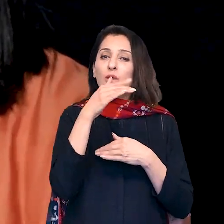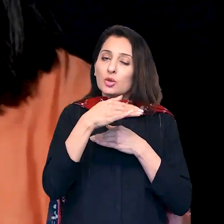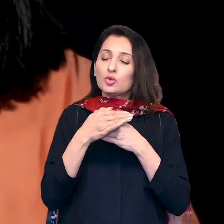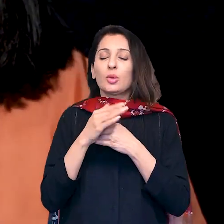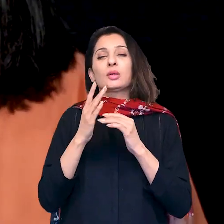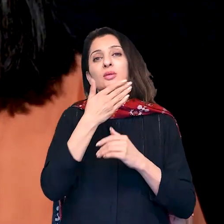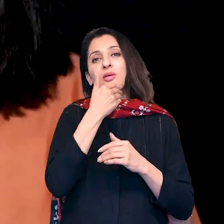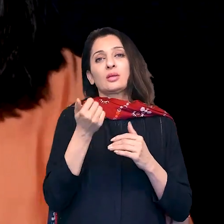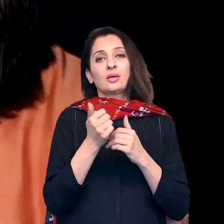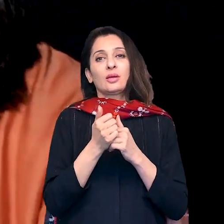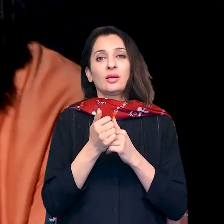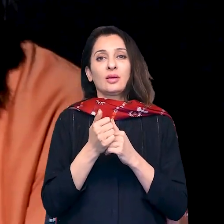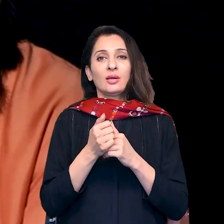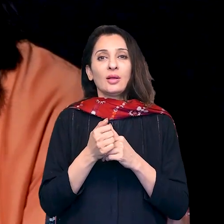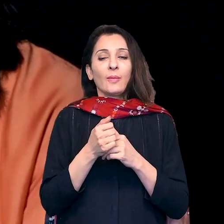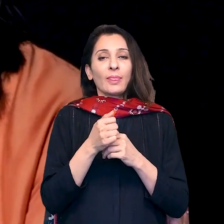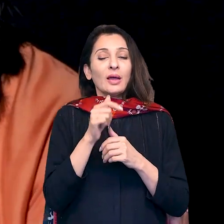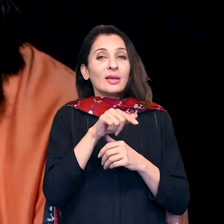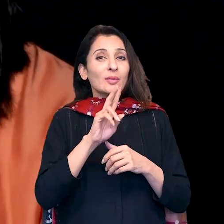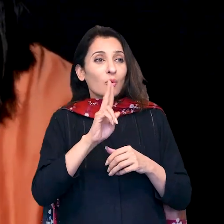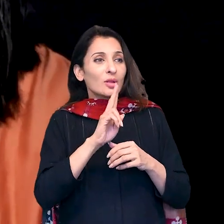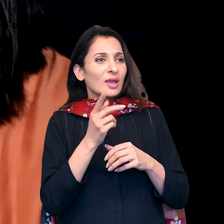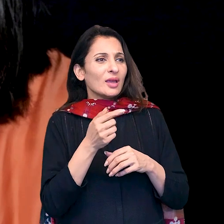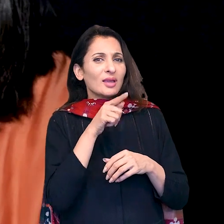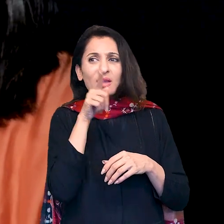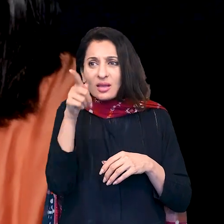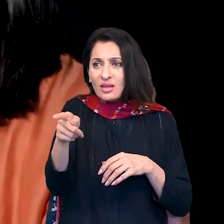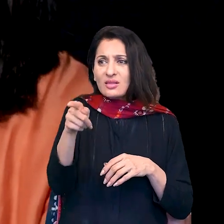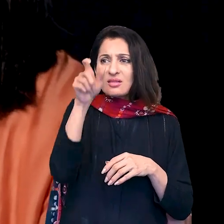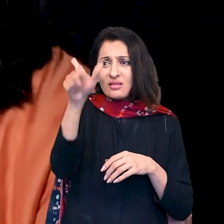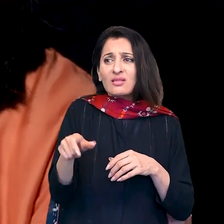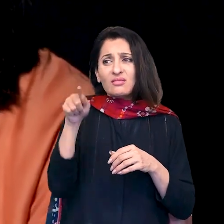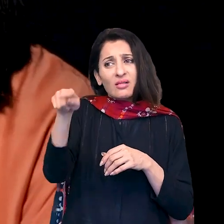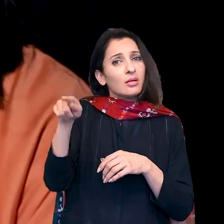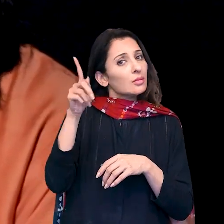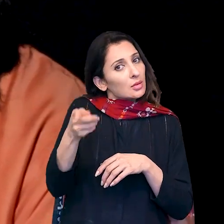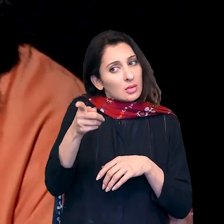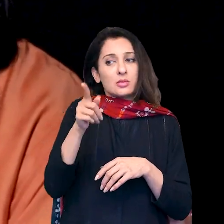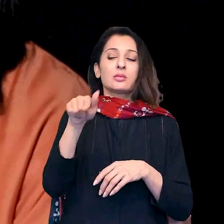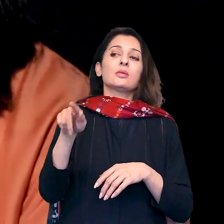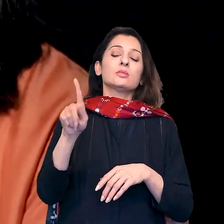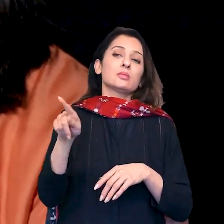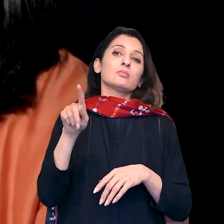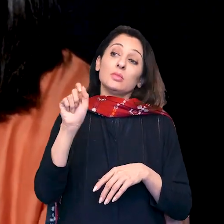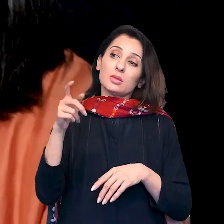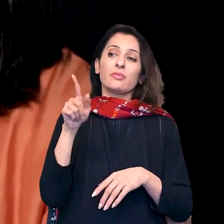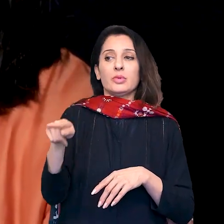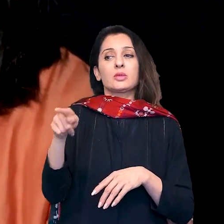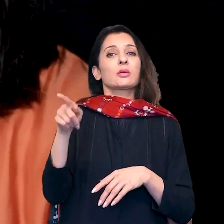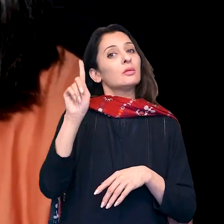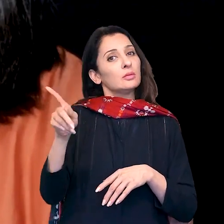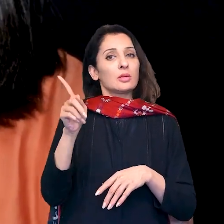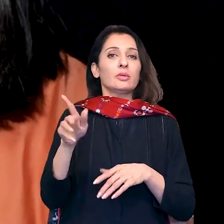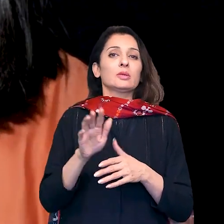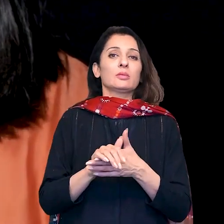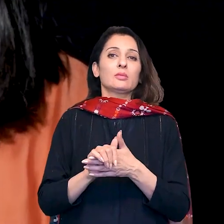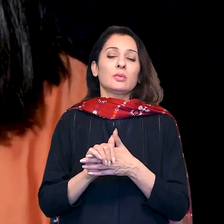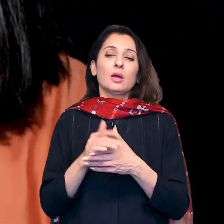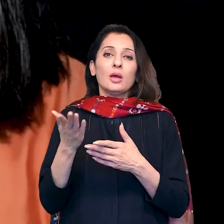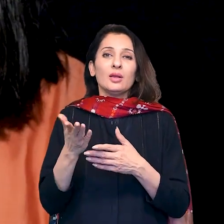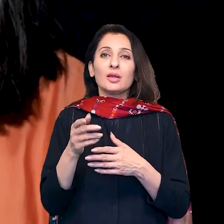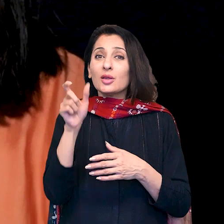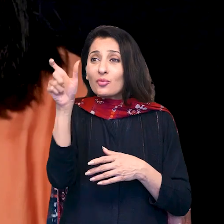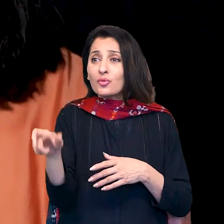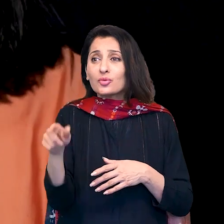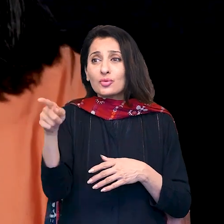it. You blame this on the other person. So here, it's not about the other person. It's also about recognizing your own flaws